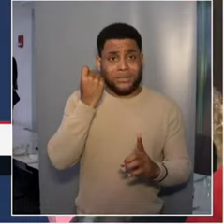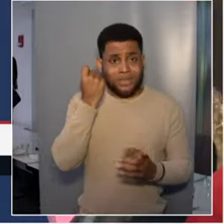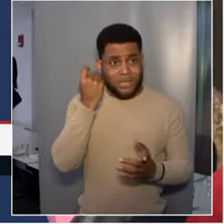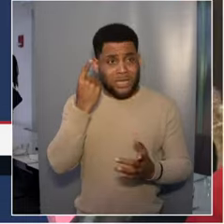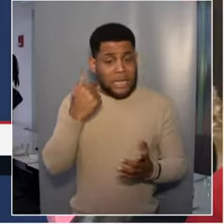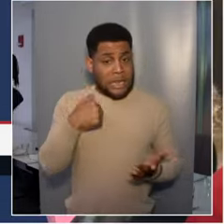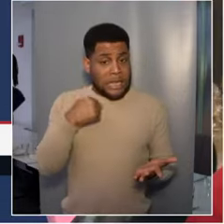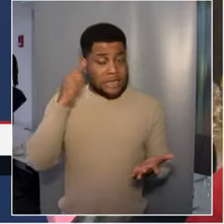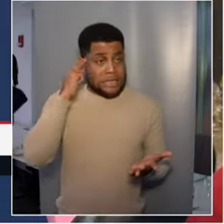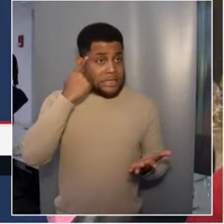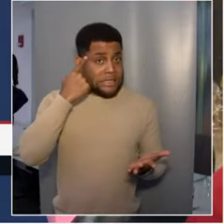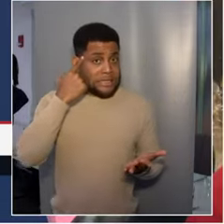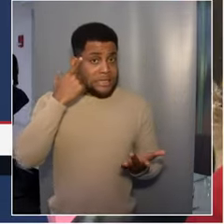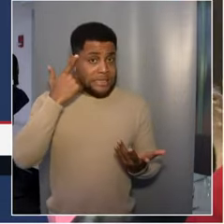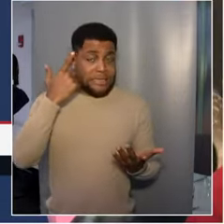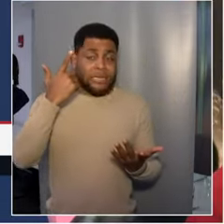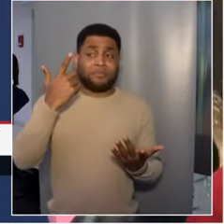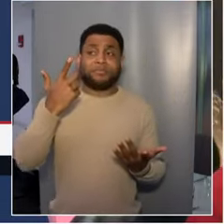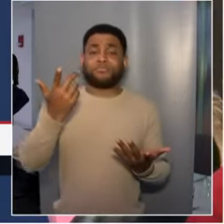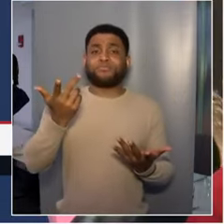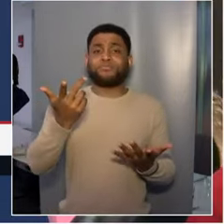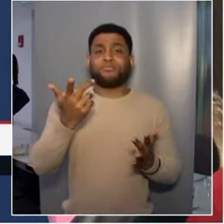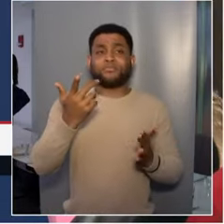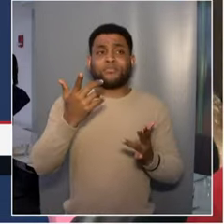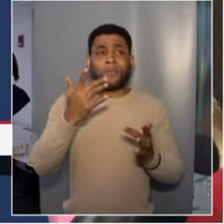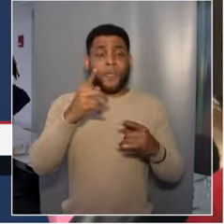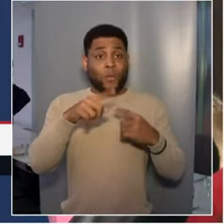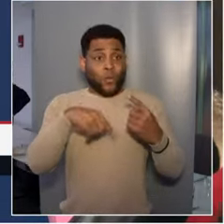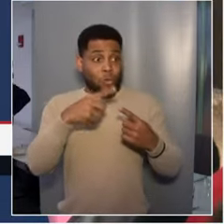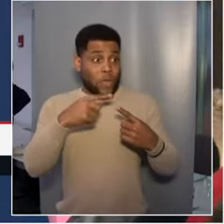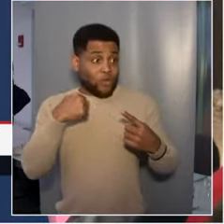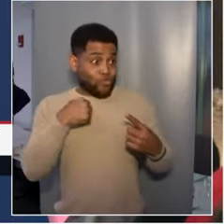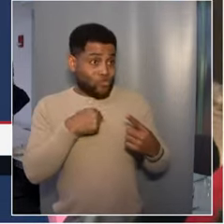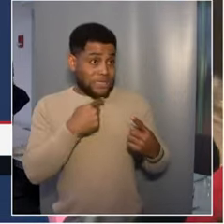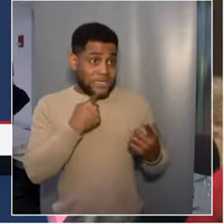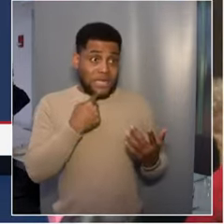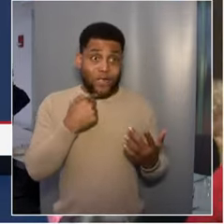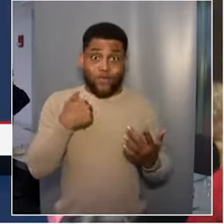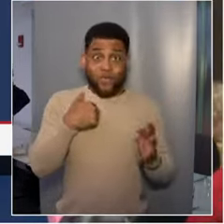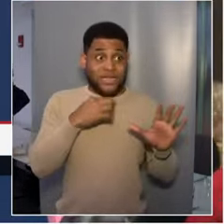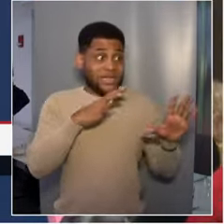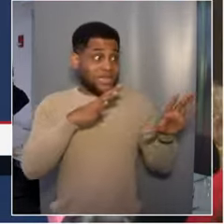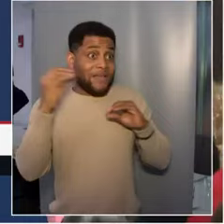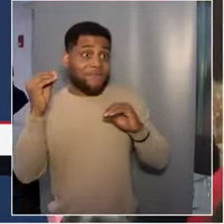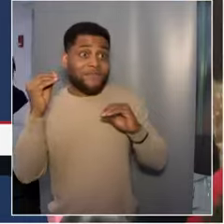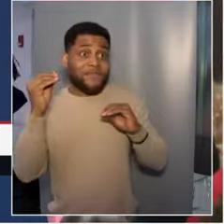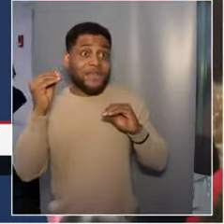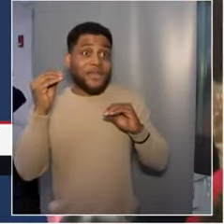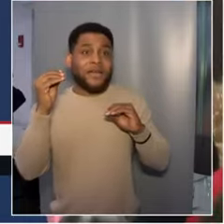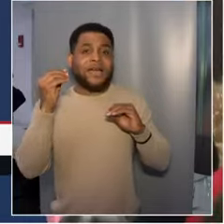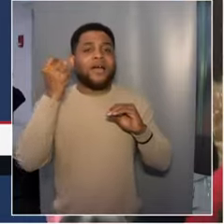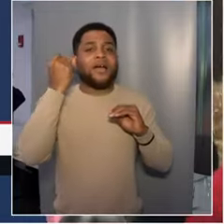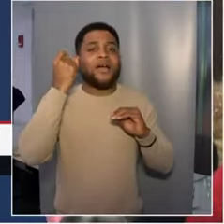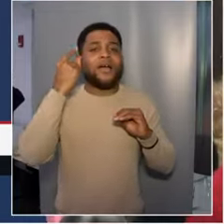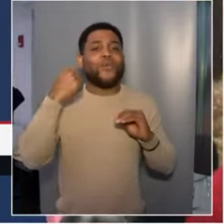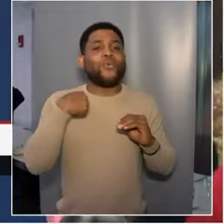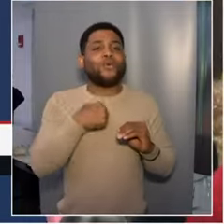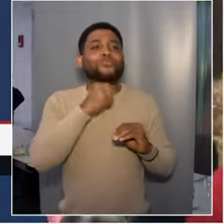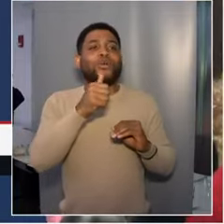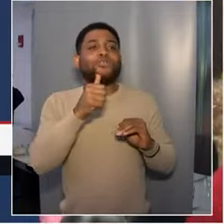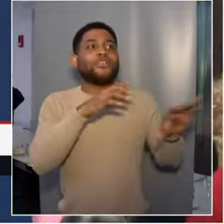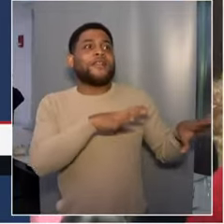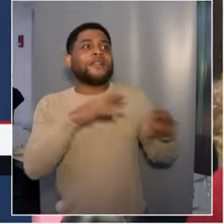when we said we were leaving, and we weren't leaving because of those other matters, it was just